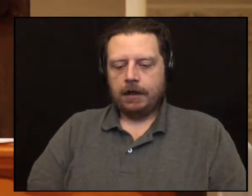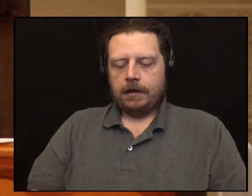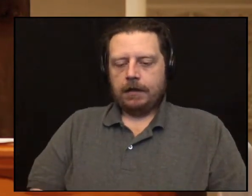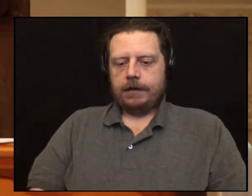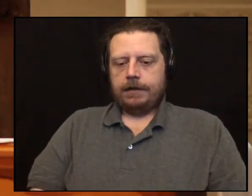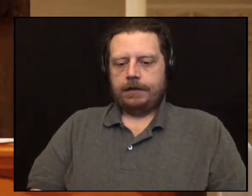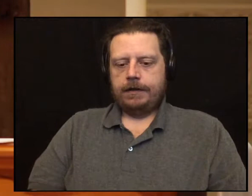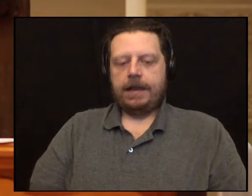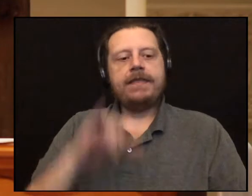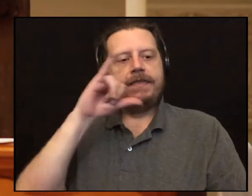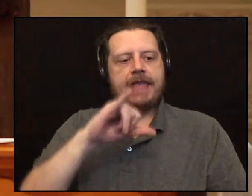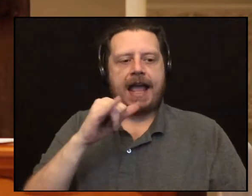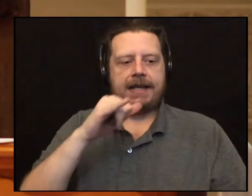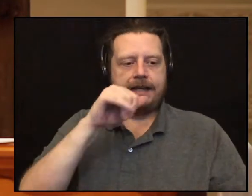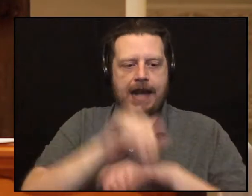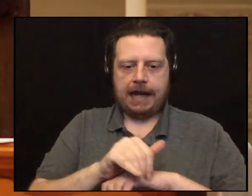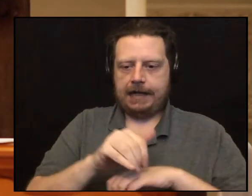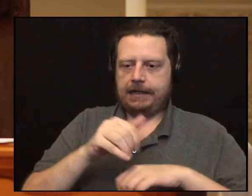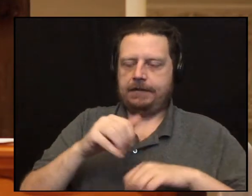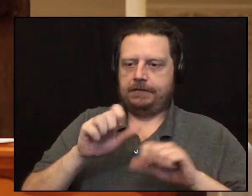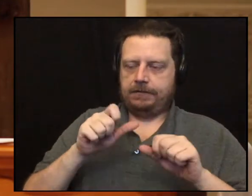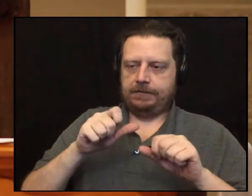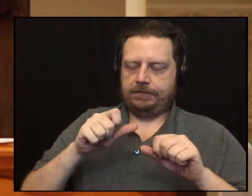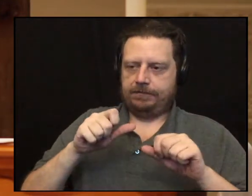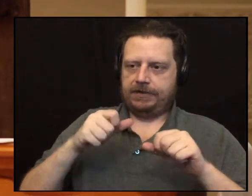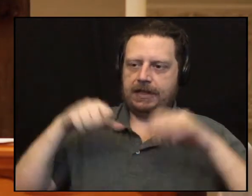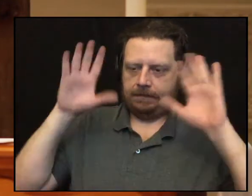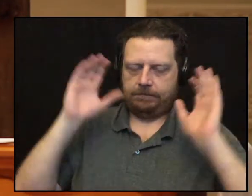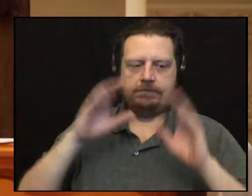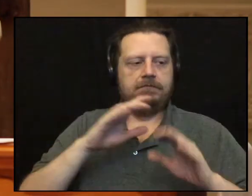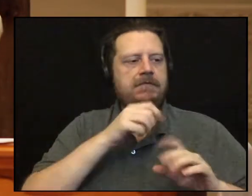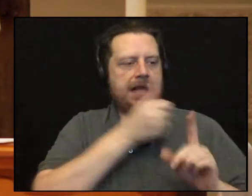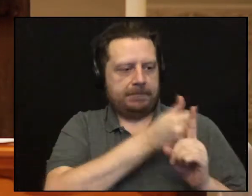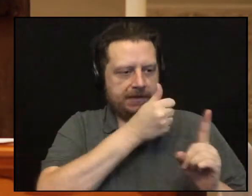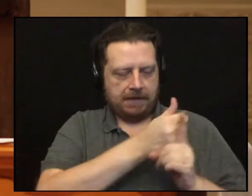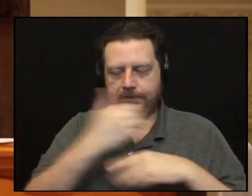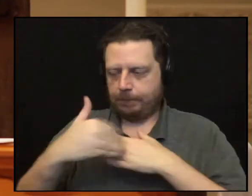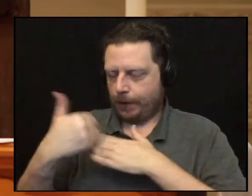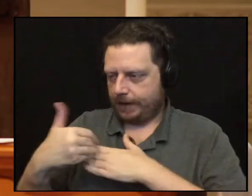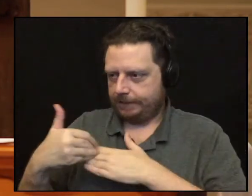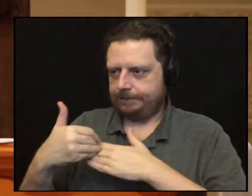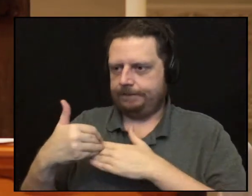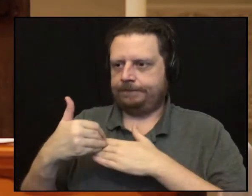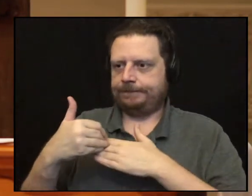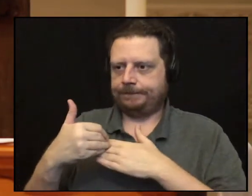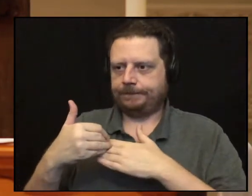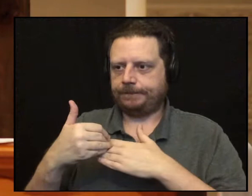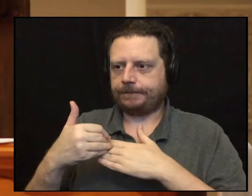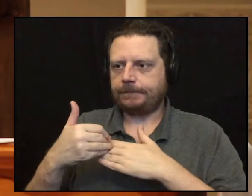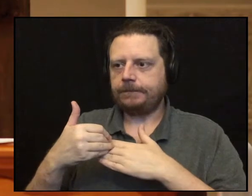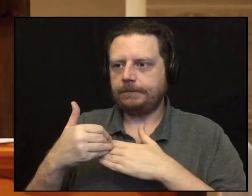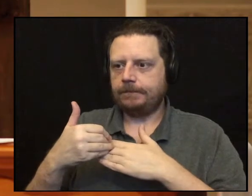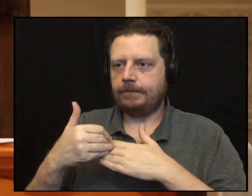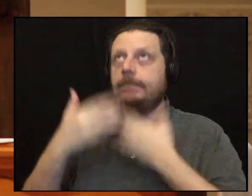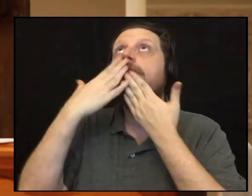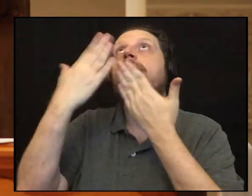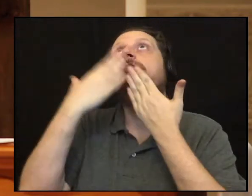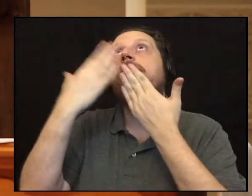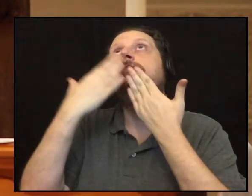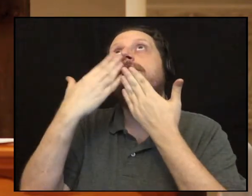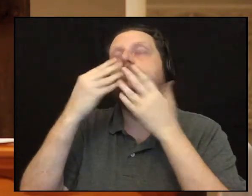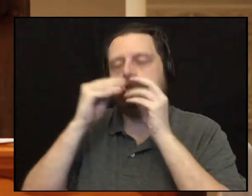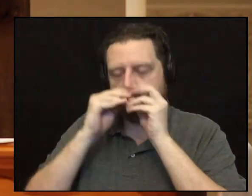On the night he was betrayed, he himself took bread, and giving you thanks, he said the